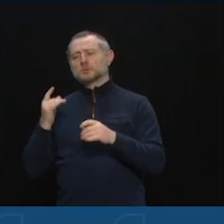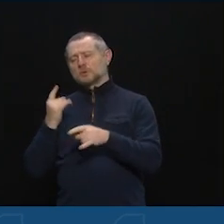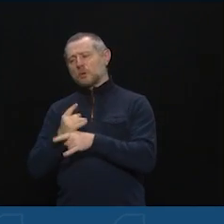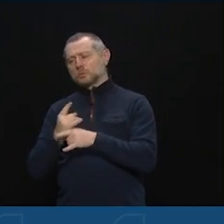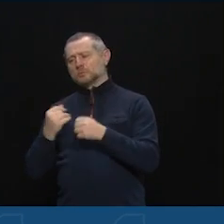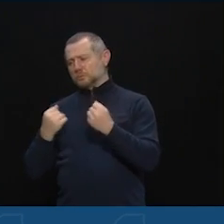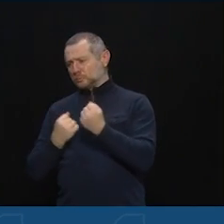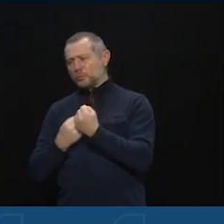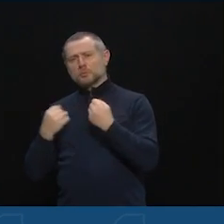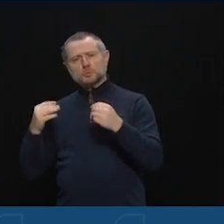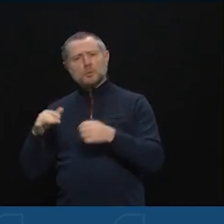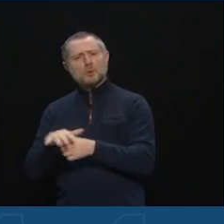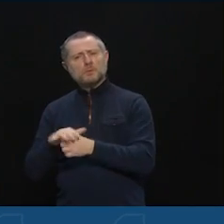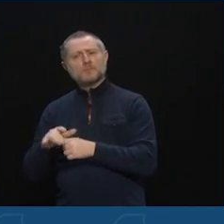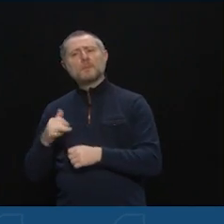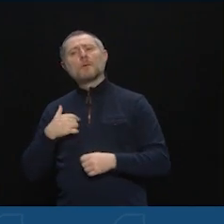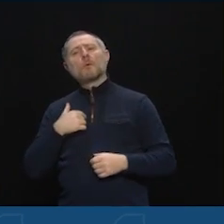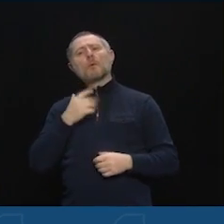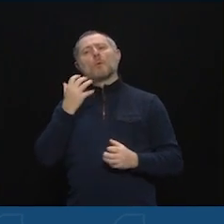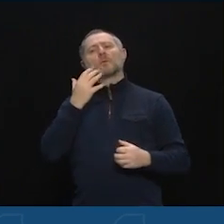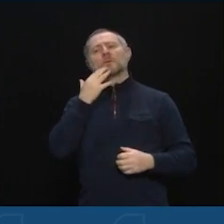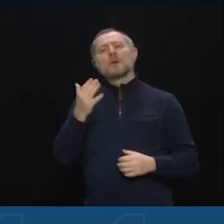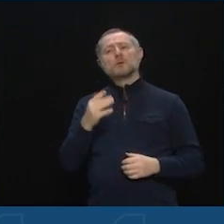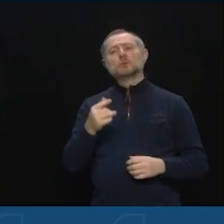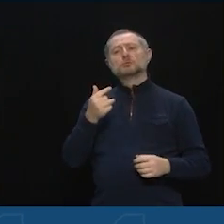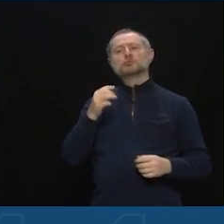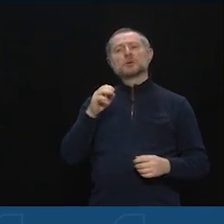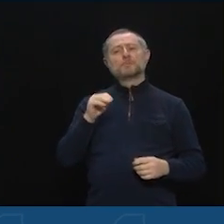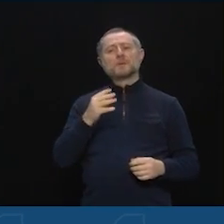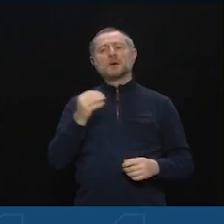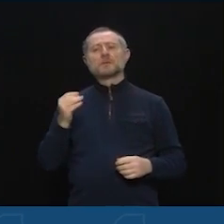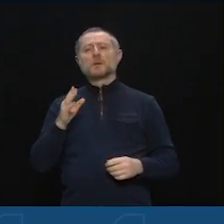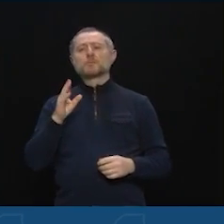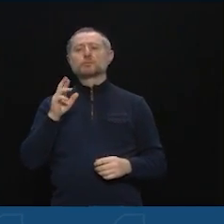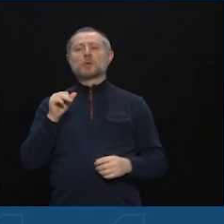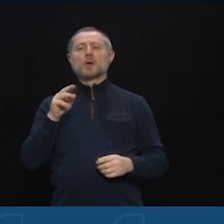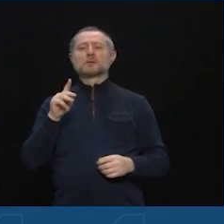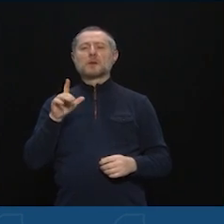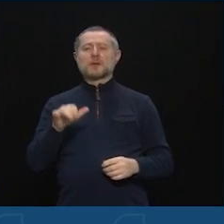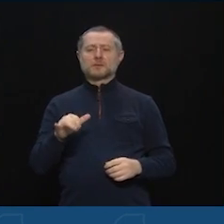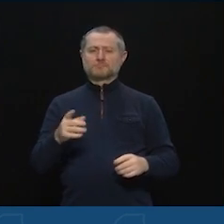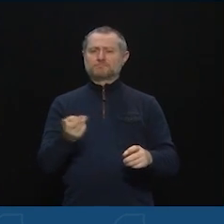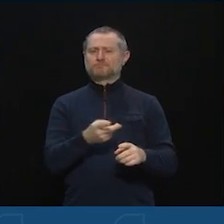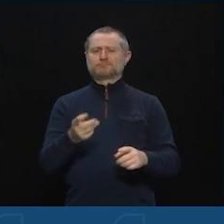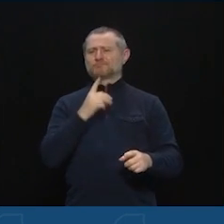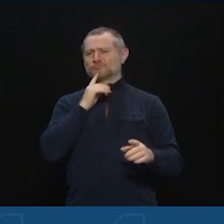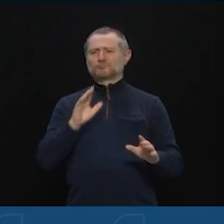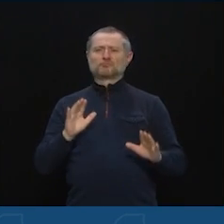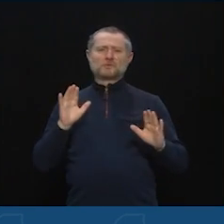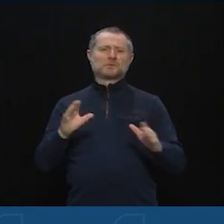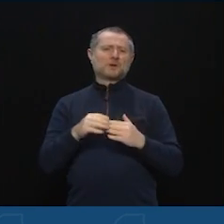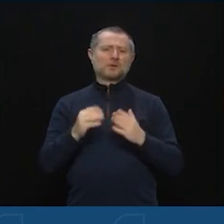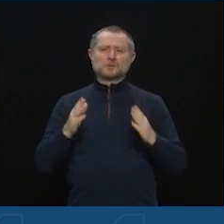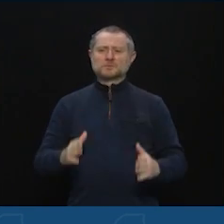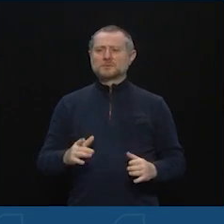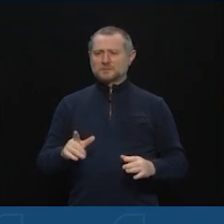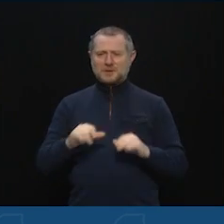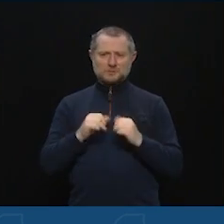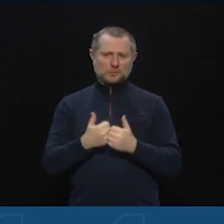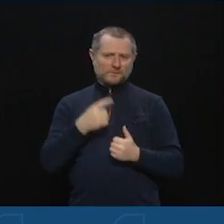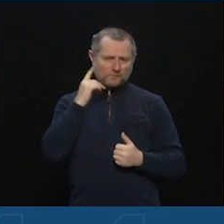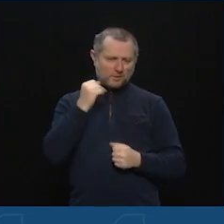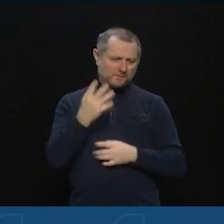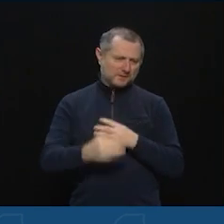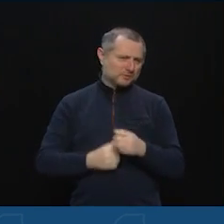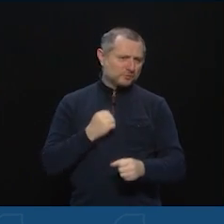I just want to take a moment also to thank Chairman Bradley from the New York State Liquor Authority. You've been an excellent steward of this agency for several years, as